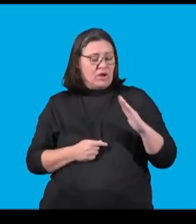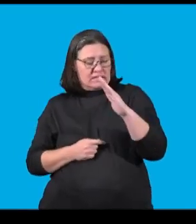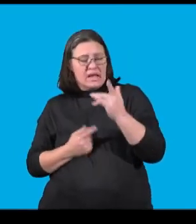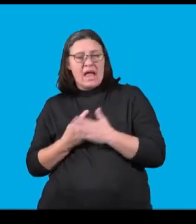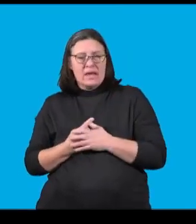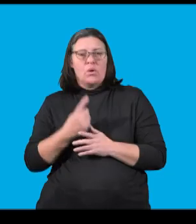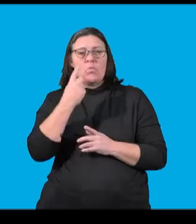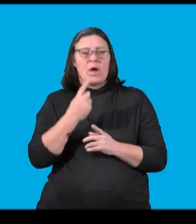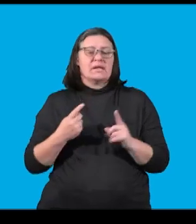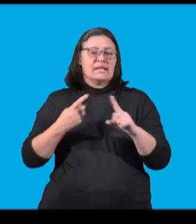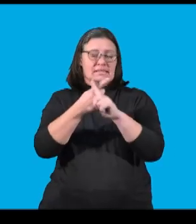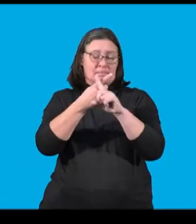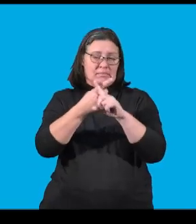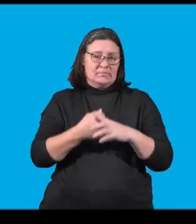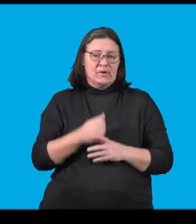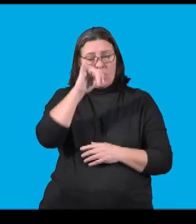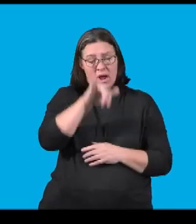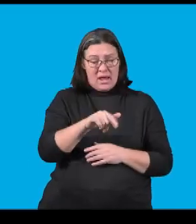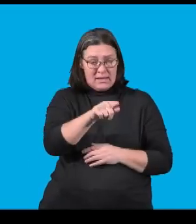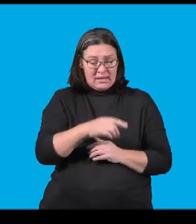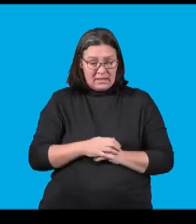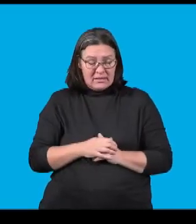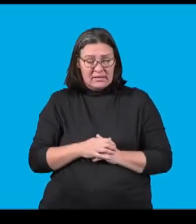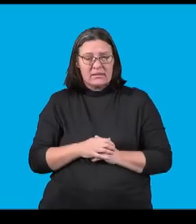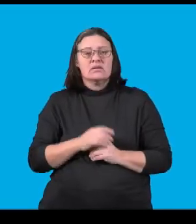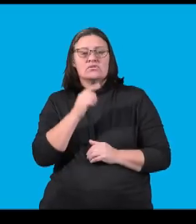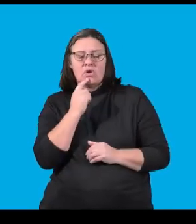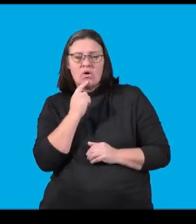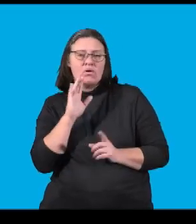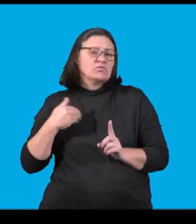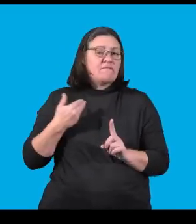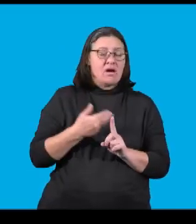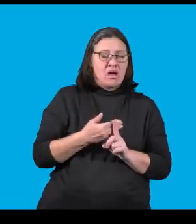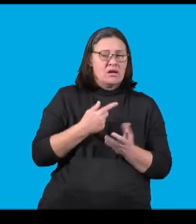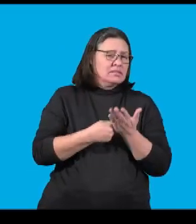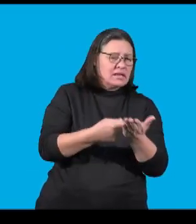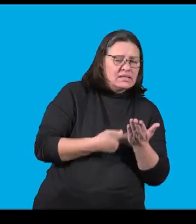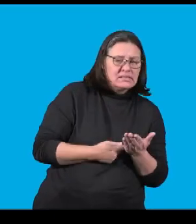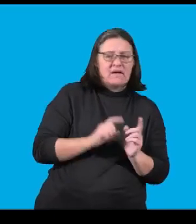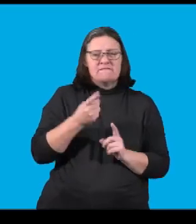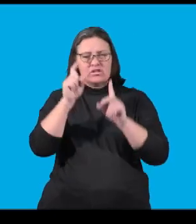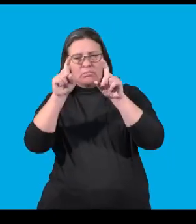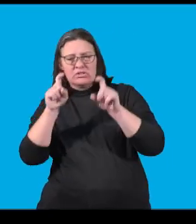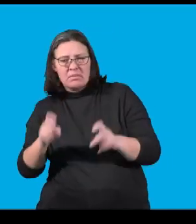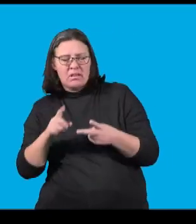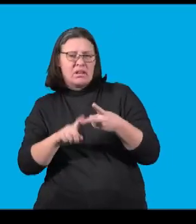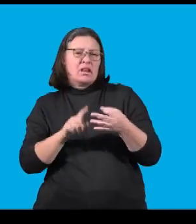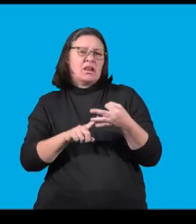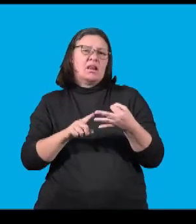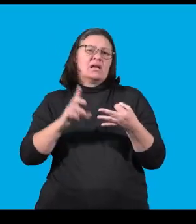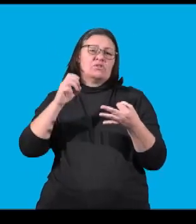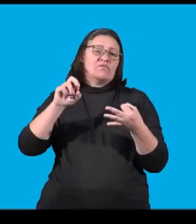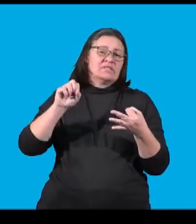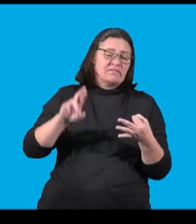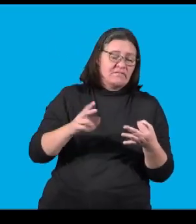and I need the y-intercept. To find the gradient, it's a topic we've been talking about so far, talking about first principles, talking